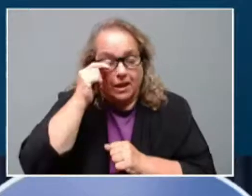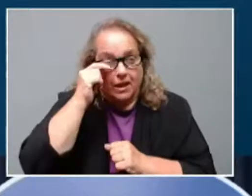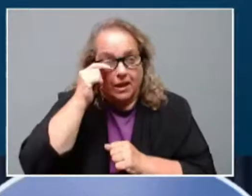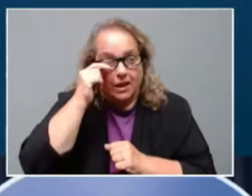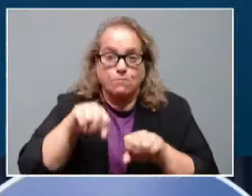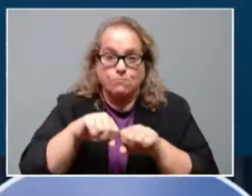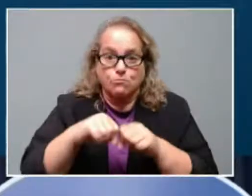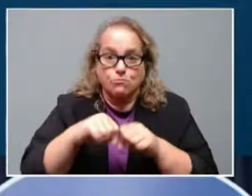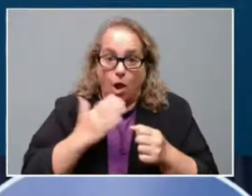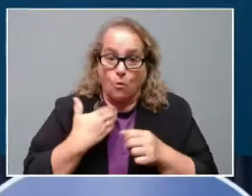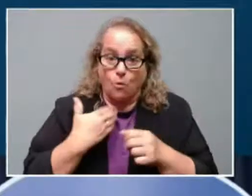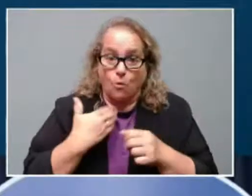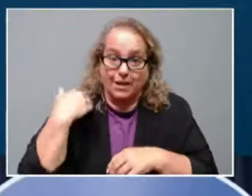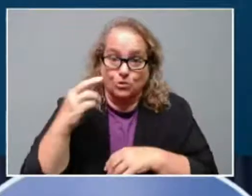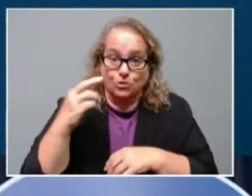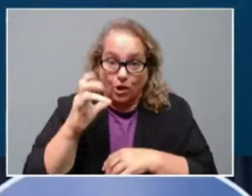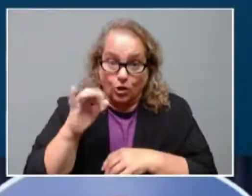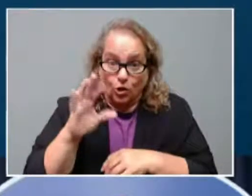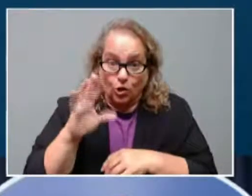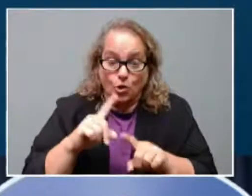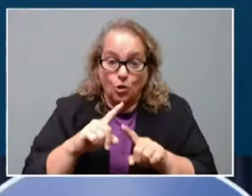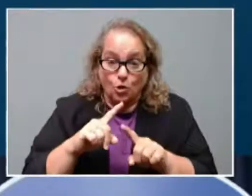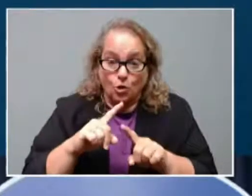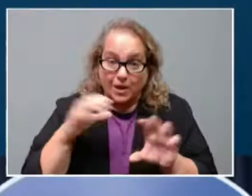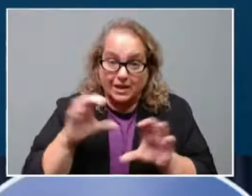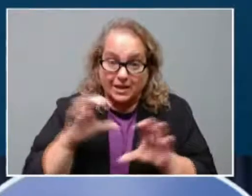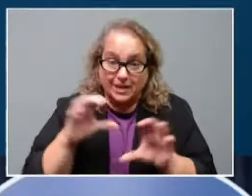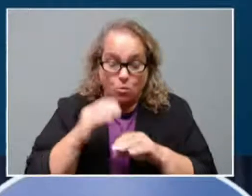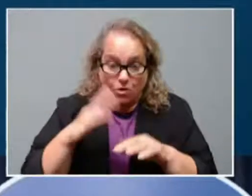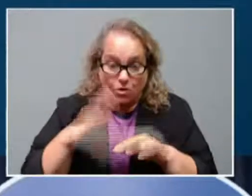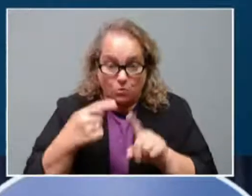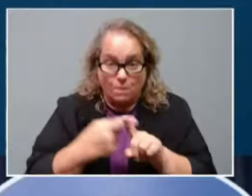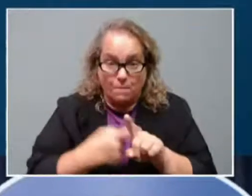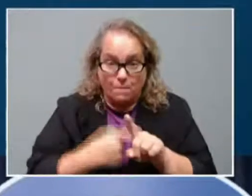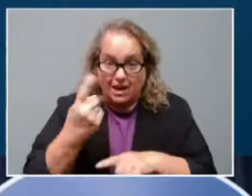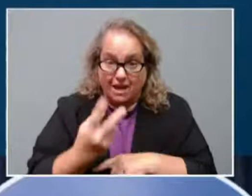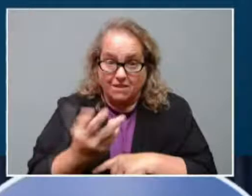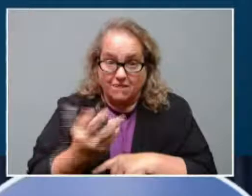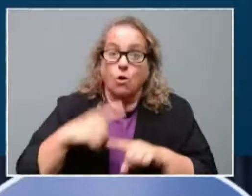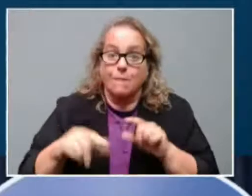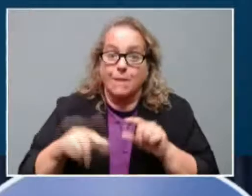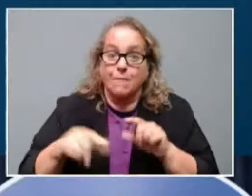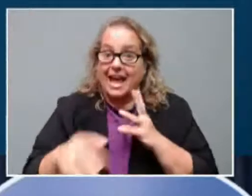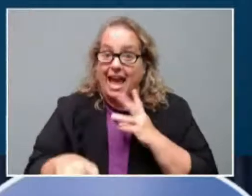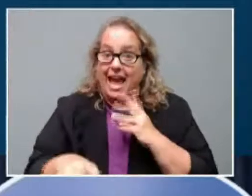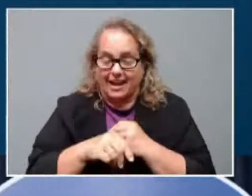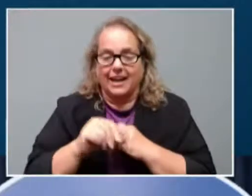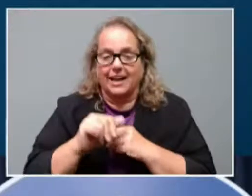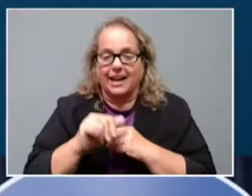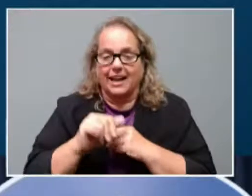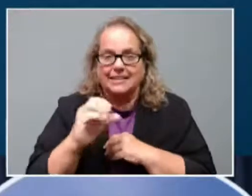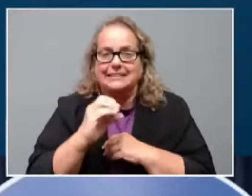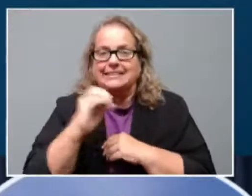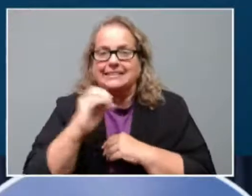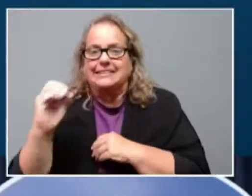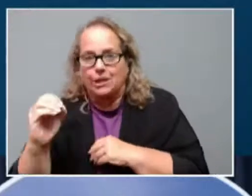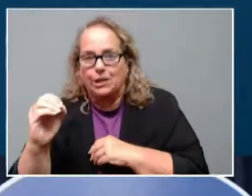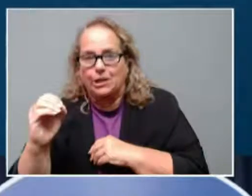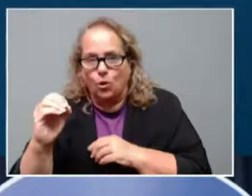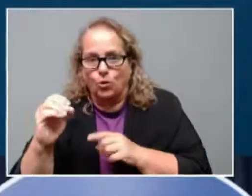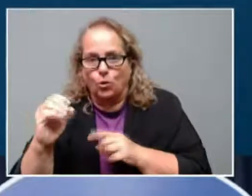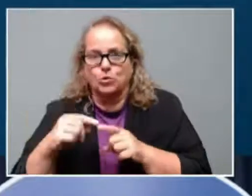did more than a month and a half ago. This is adding a zero to anything we have